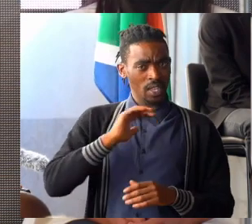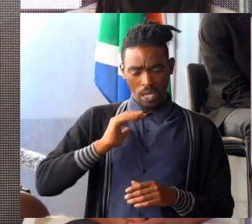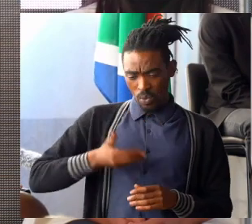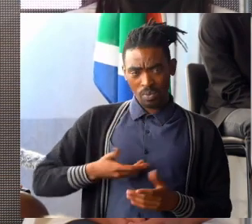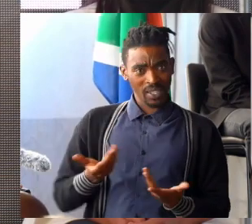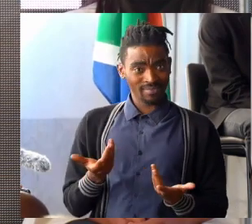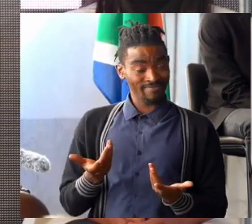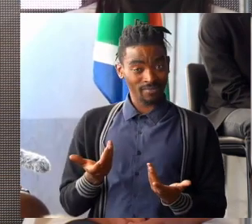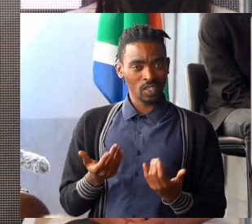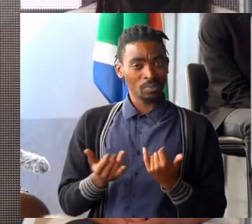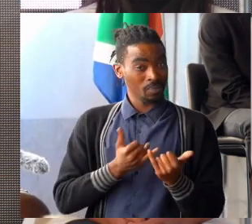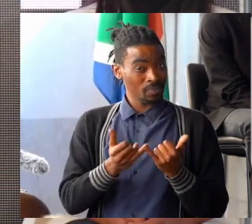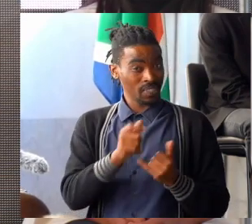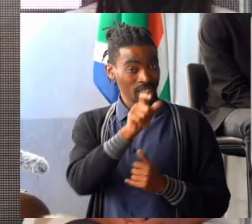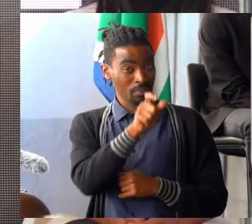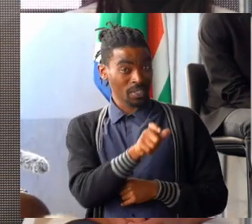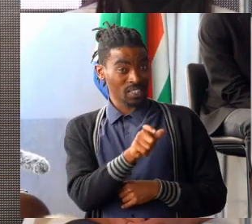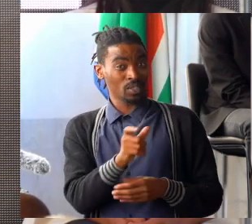get a job.